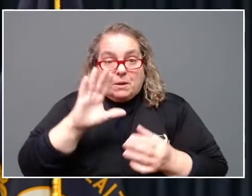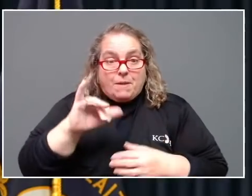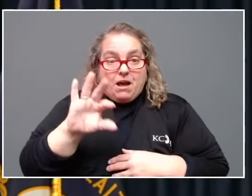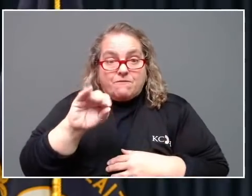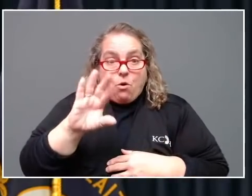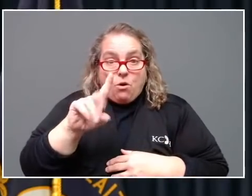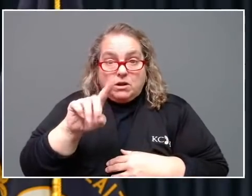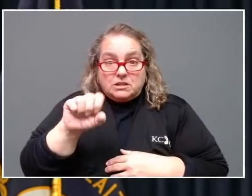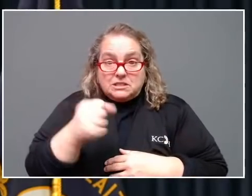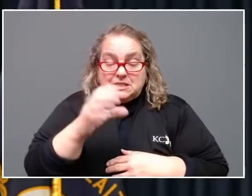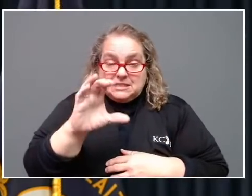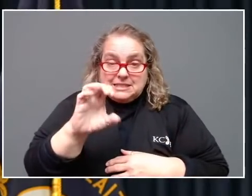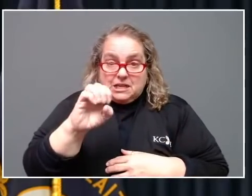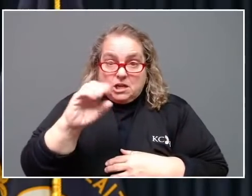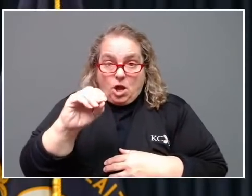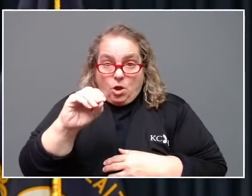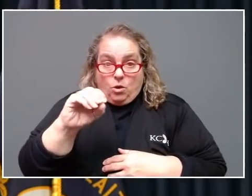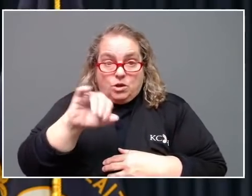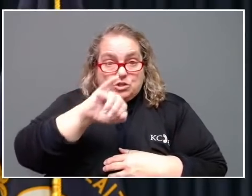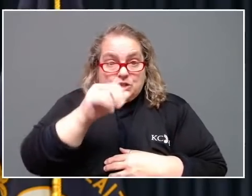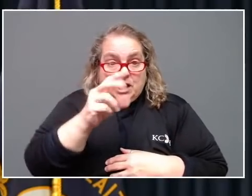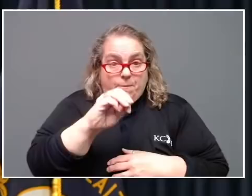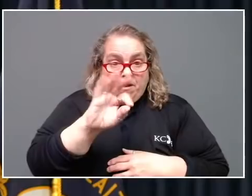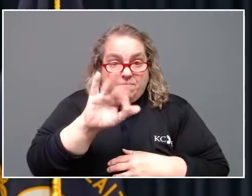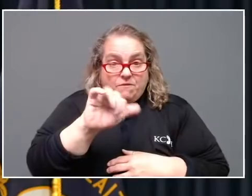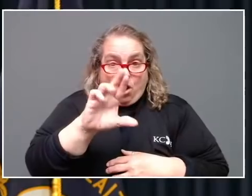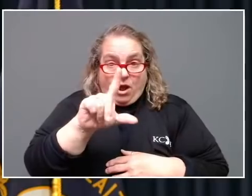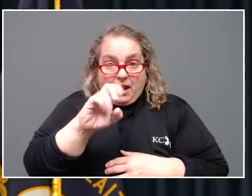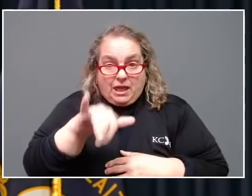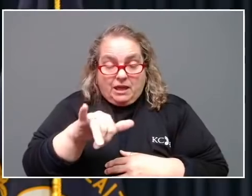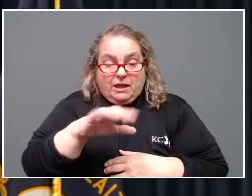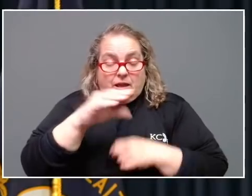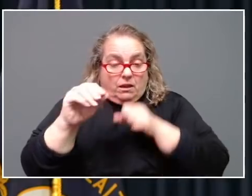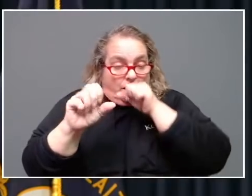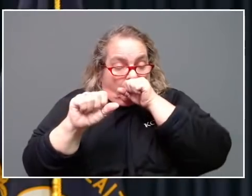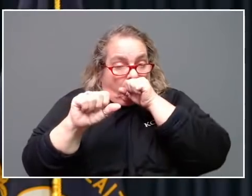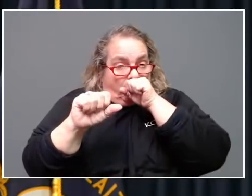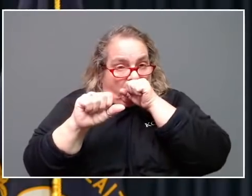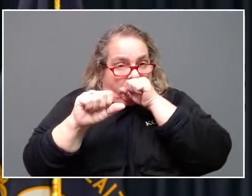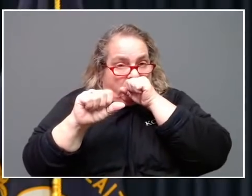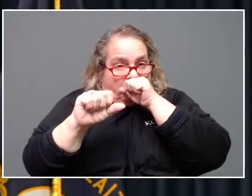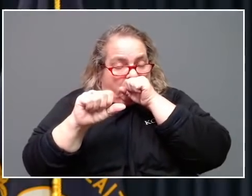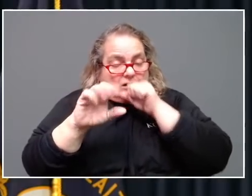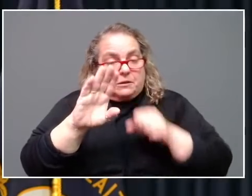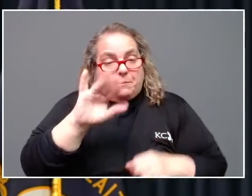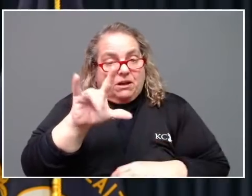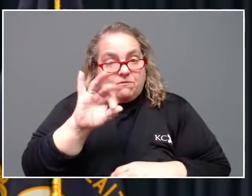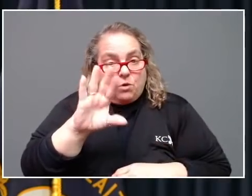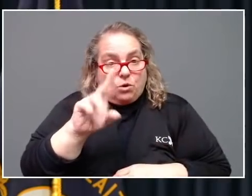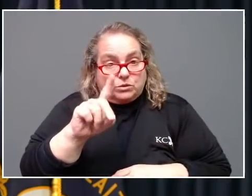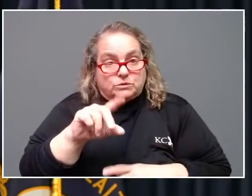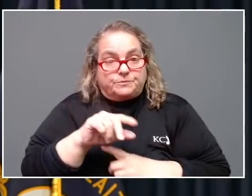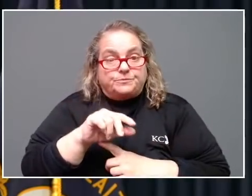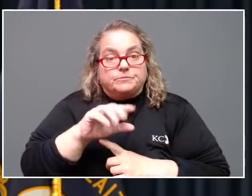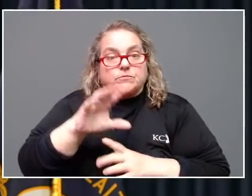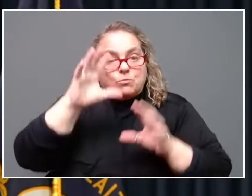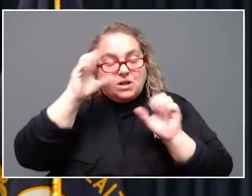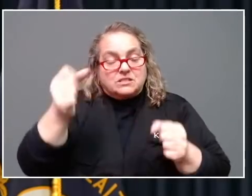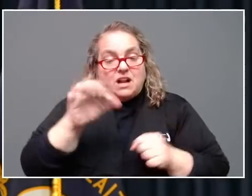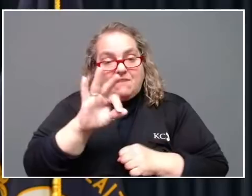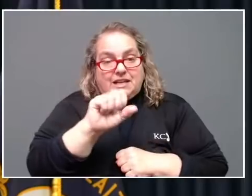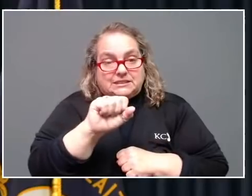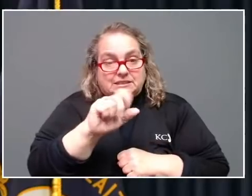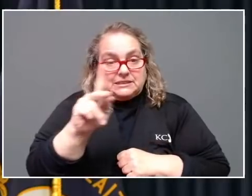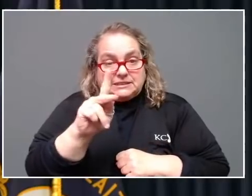CEO, Jim Farley, and Executive Chair, Bill Ford, along with Dong Si-ji, President of SK Innovation's battery business,